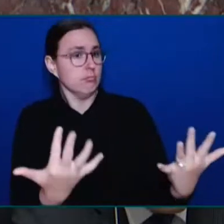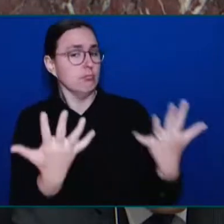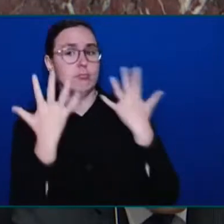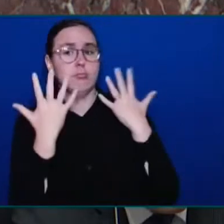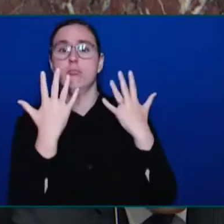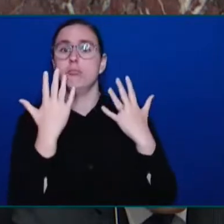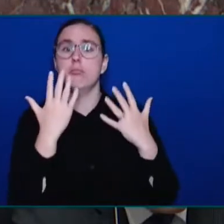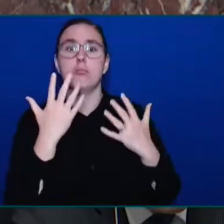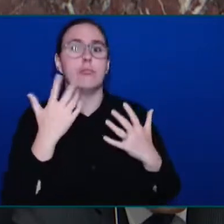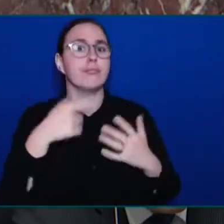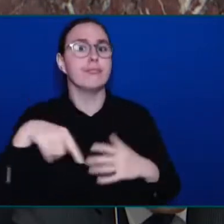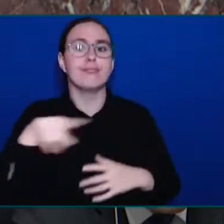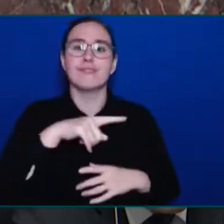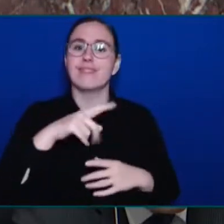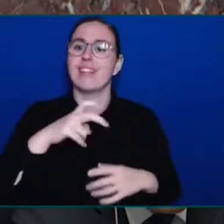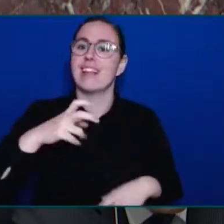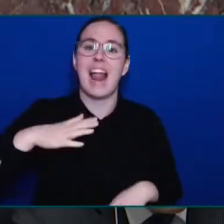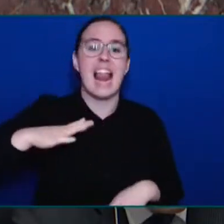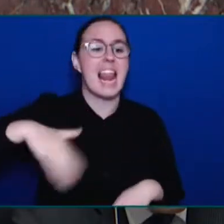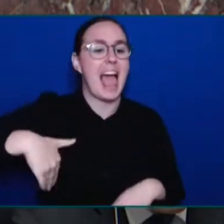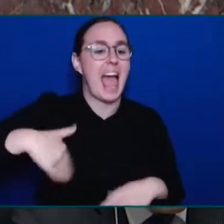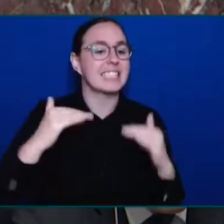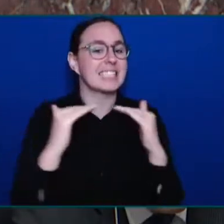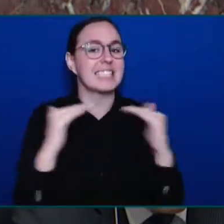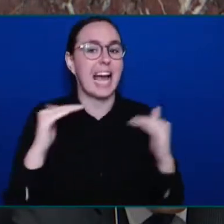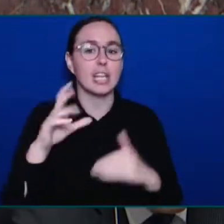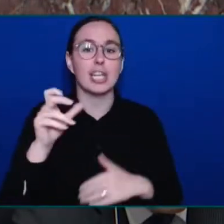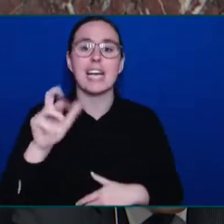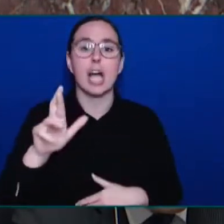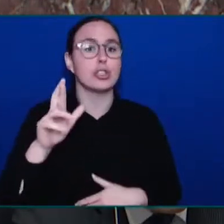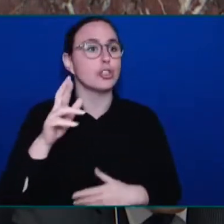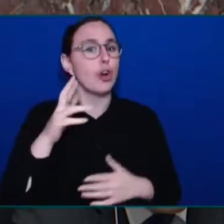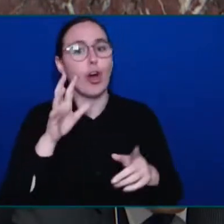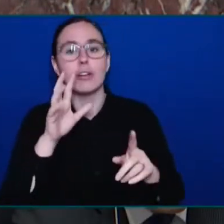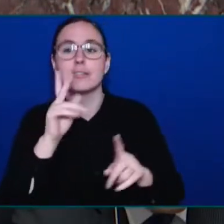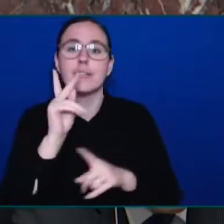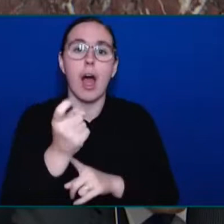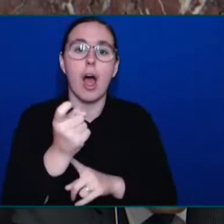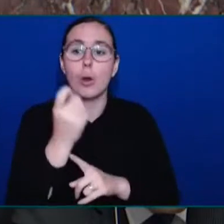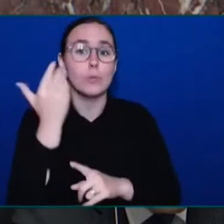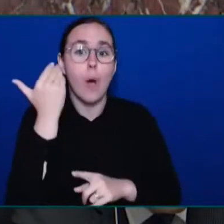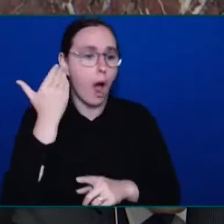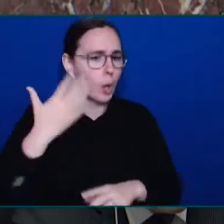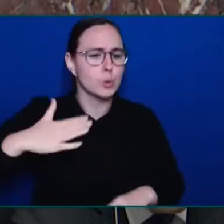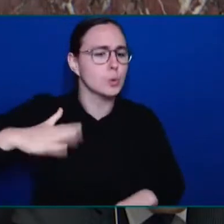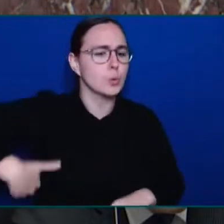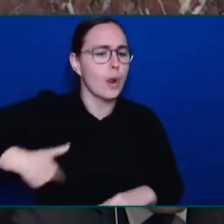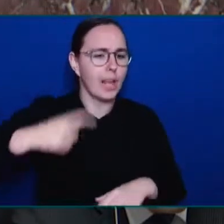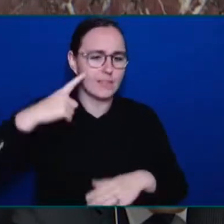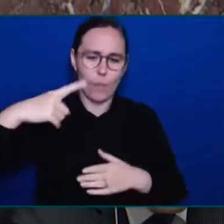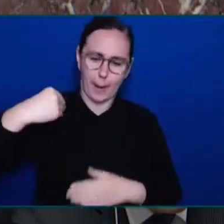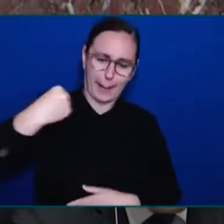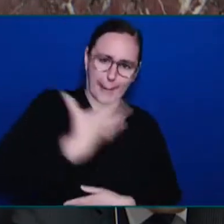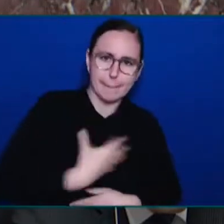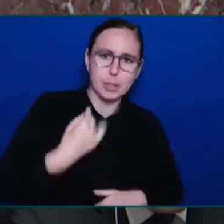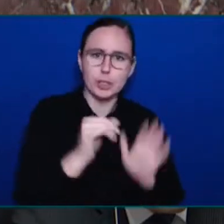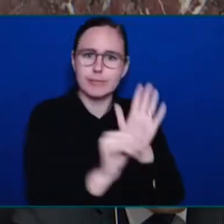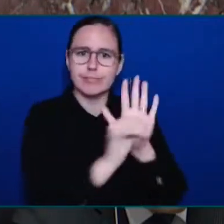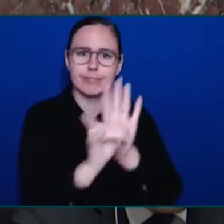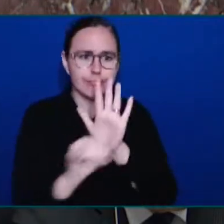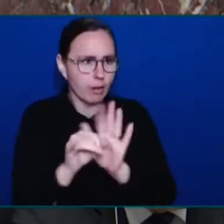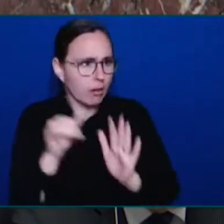medical imaging for hundreds of thousands of people in British Columbia. Wait times of 2 months for